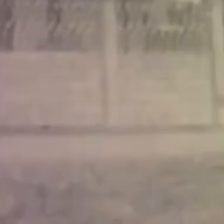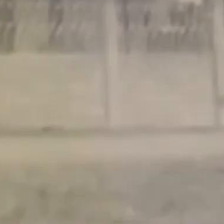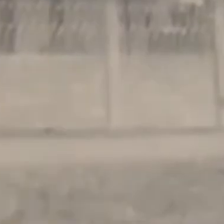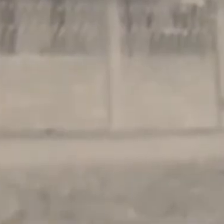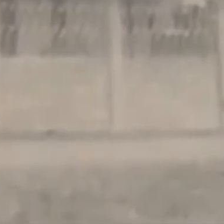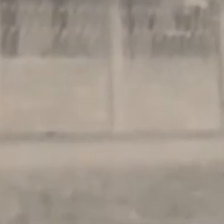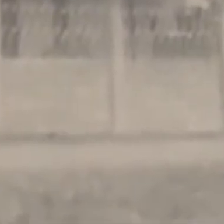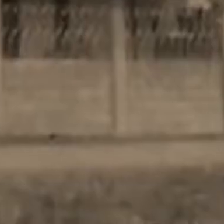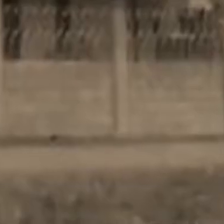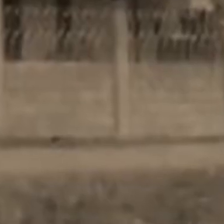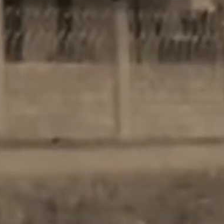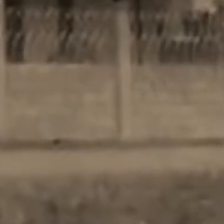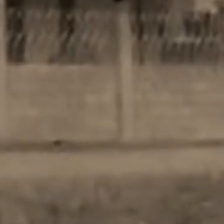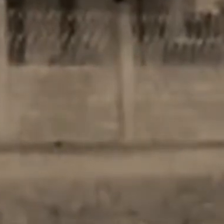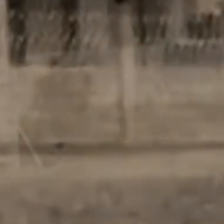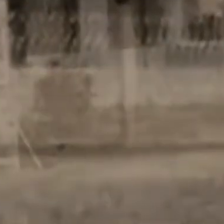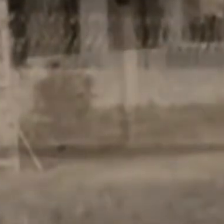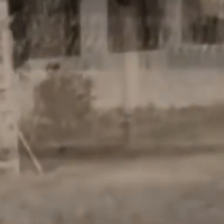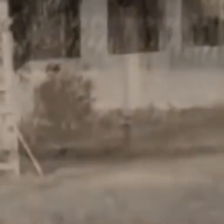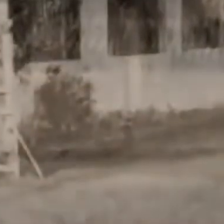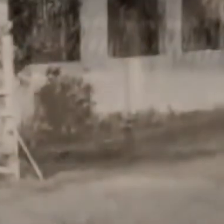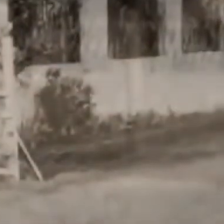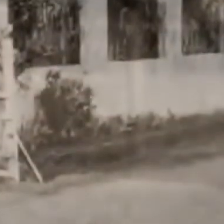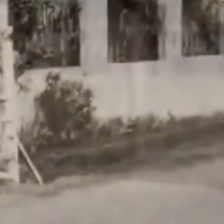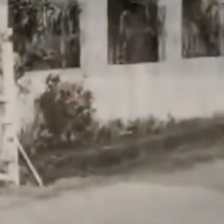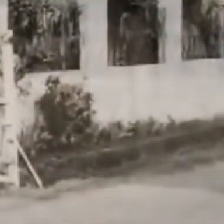highest. Let our King be